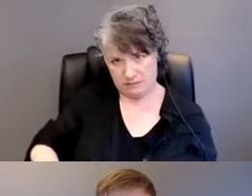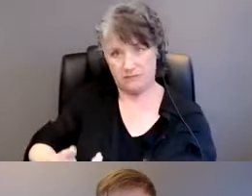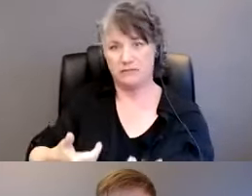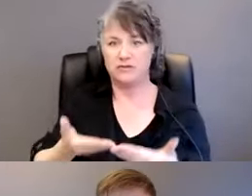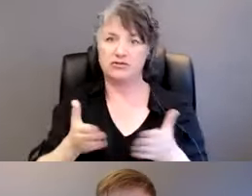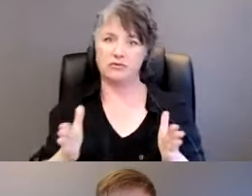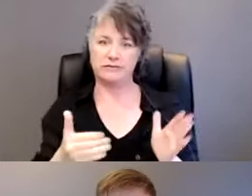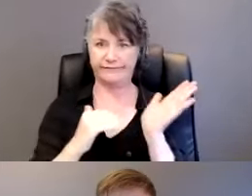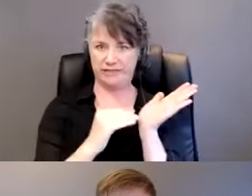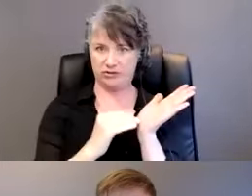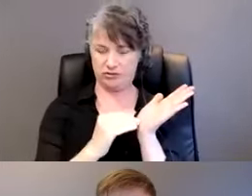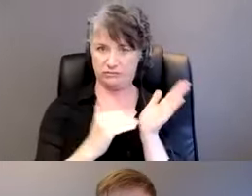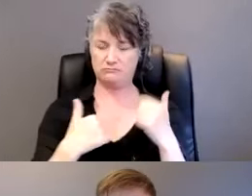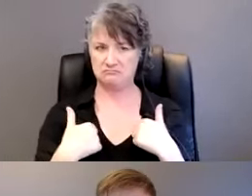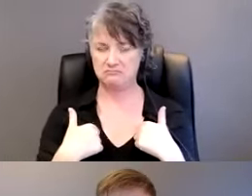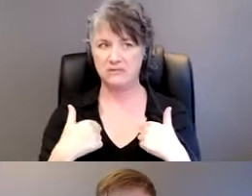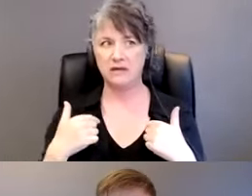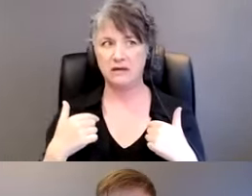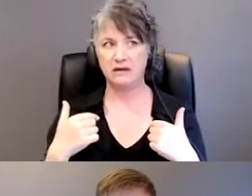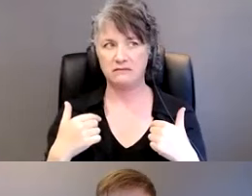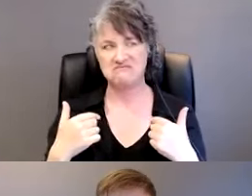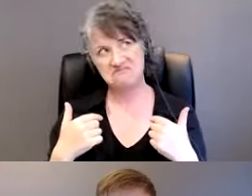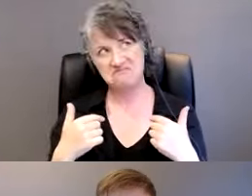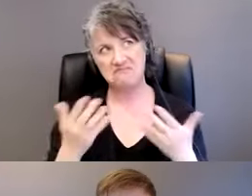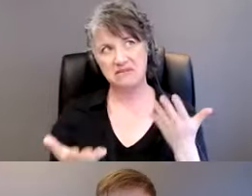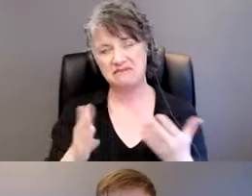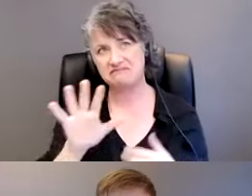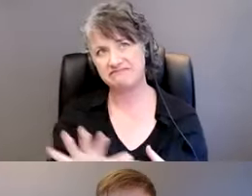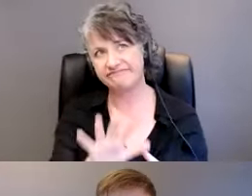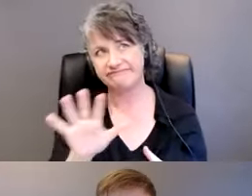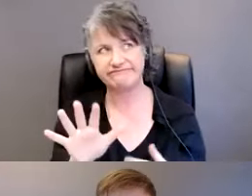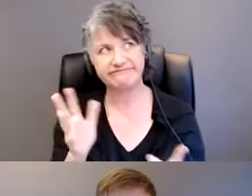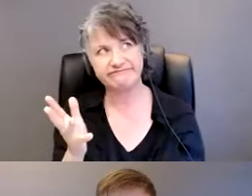physician, there's, I would say, a sort of a